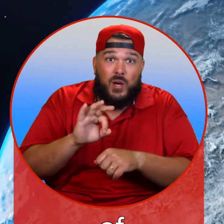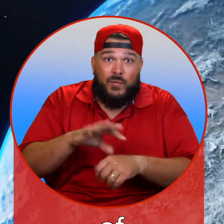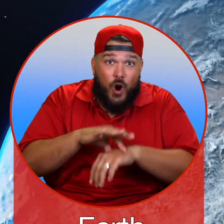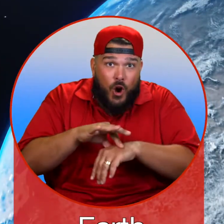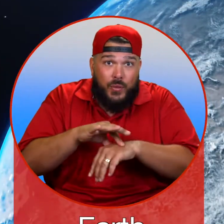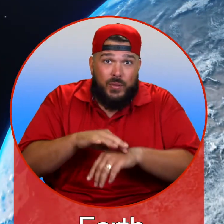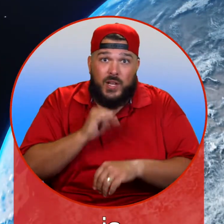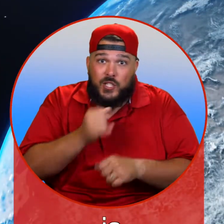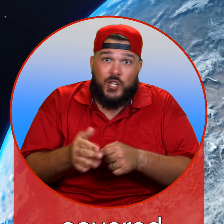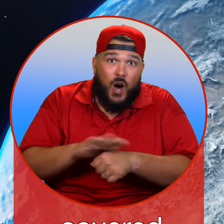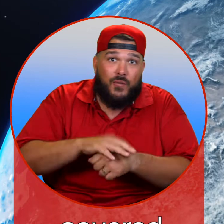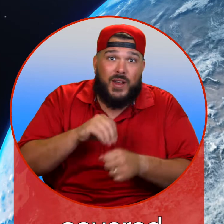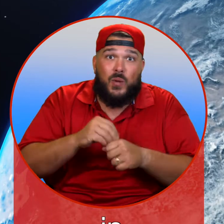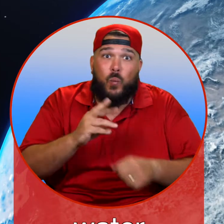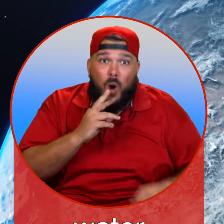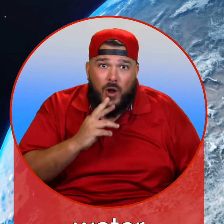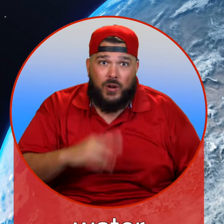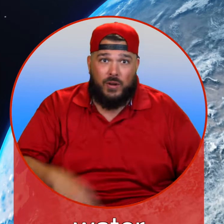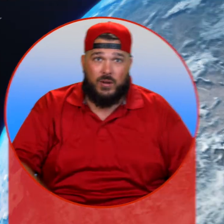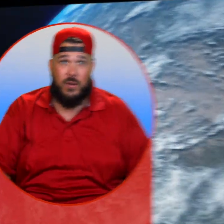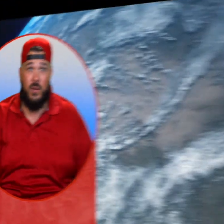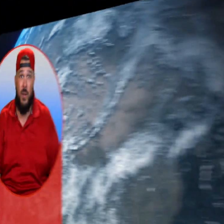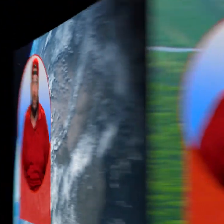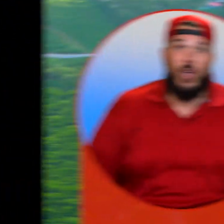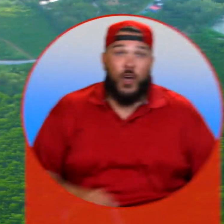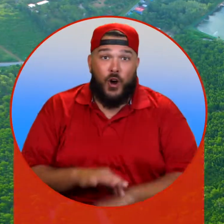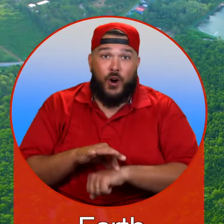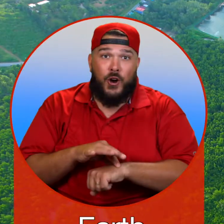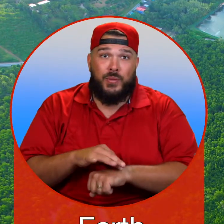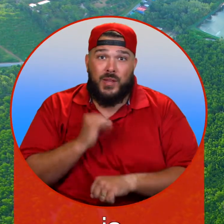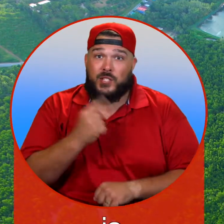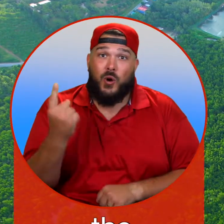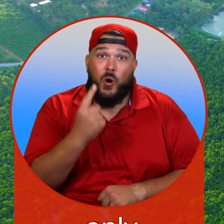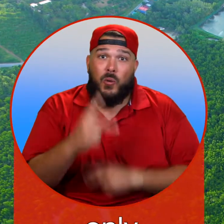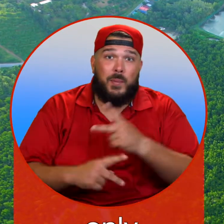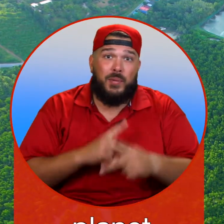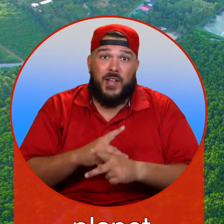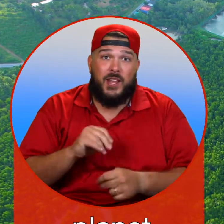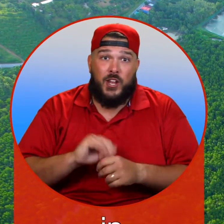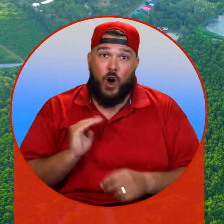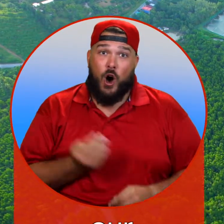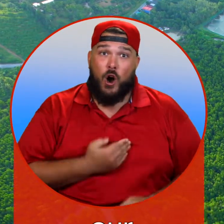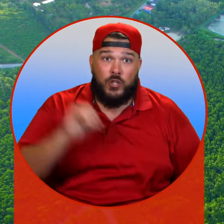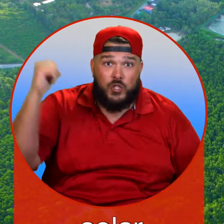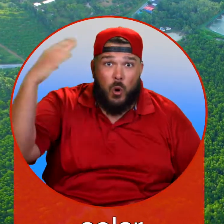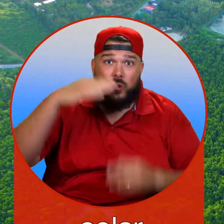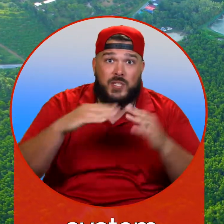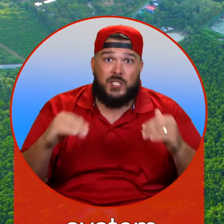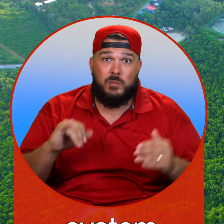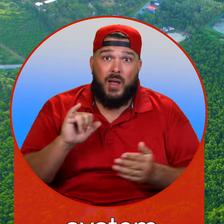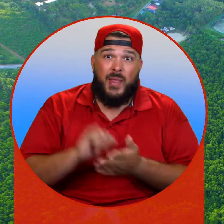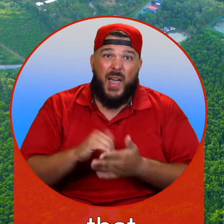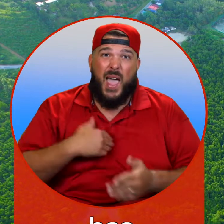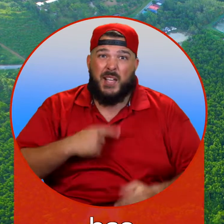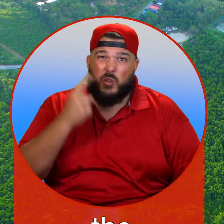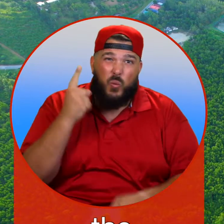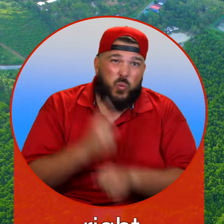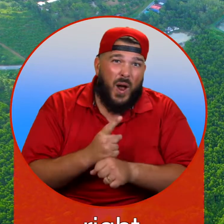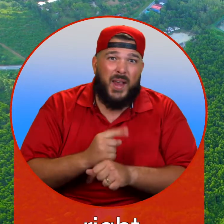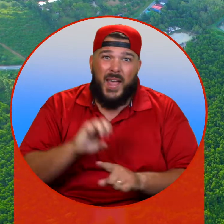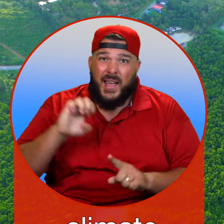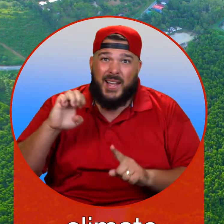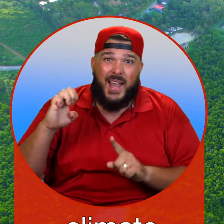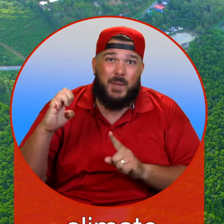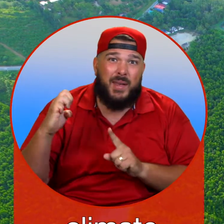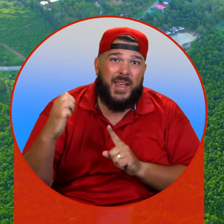surface of Earth is covered in water Earth is the only planet in our solar system that has the